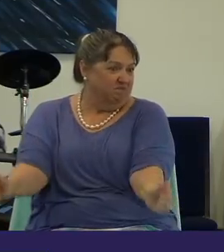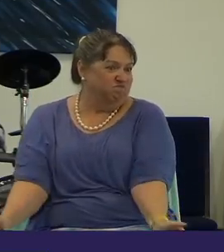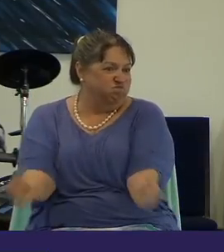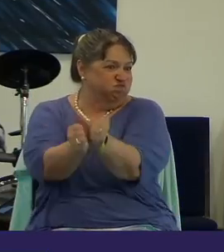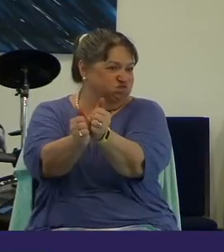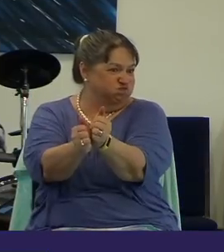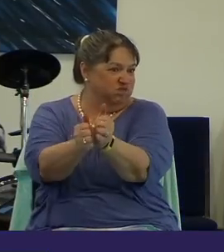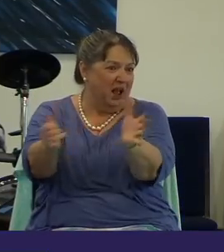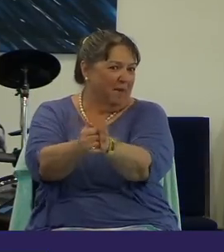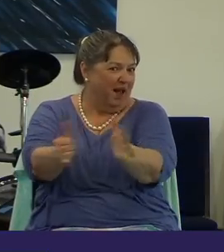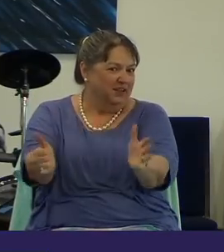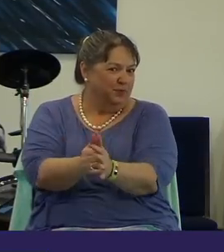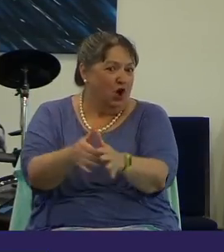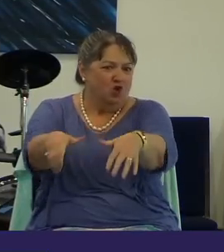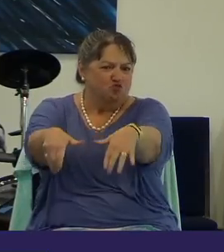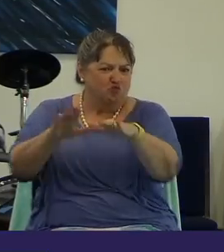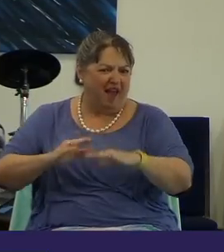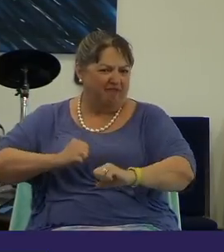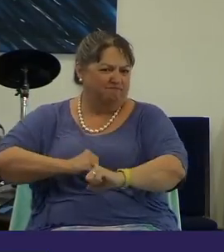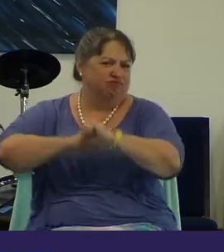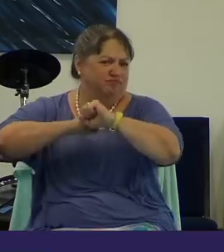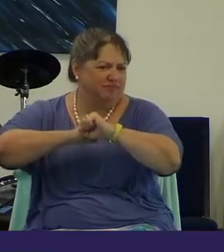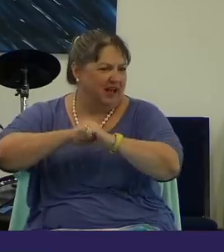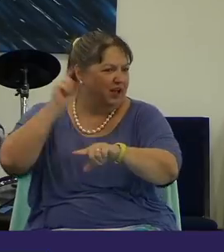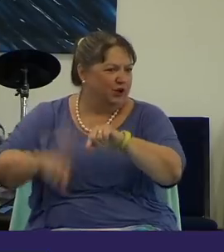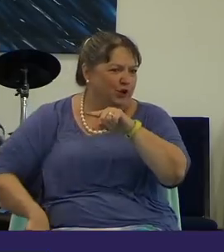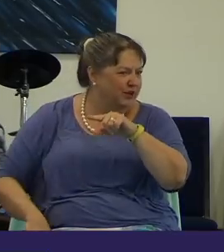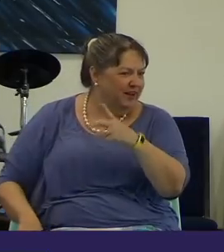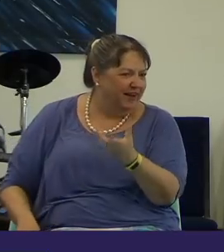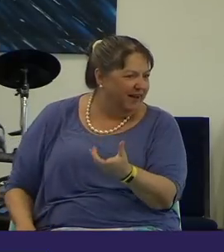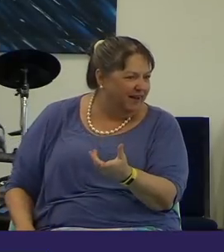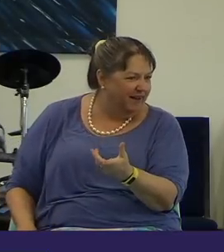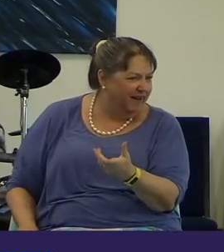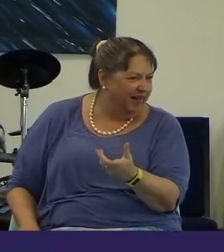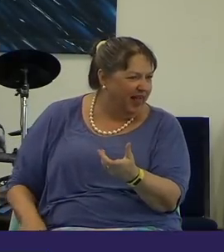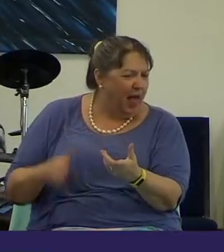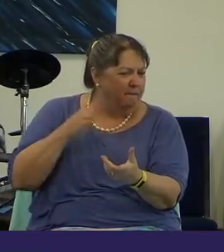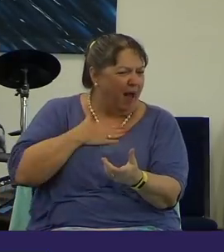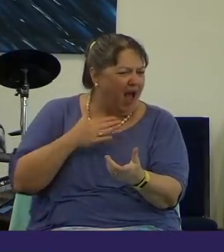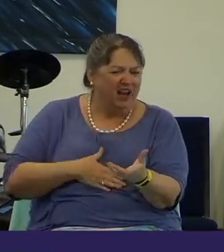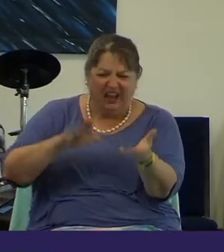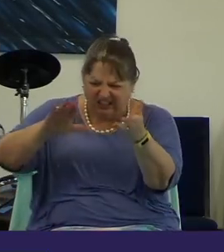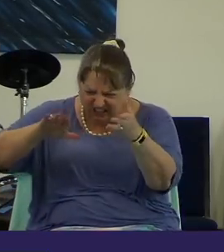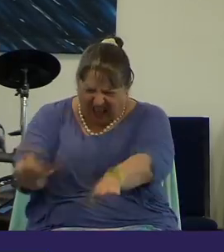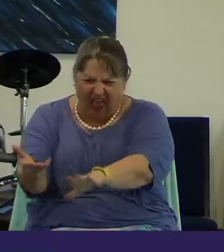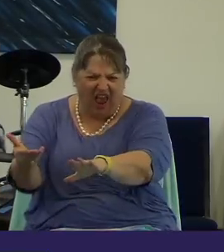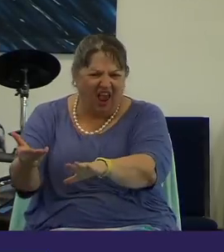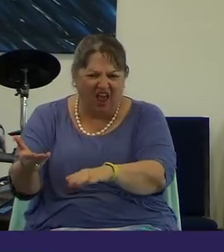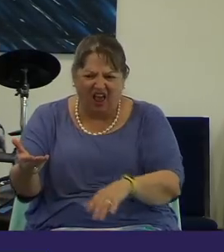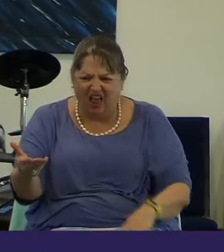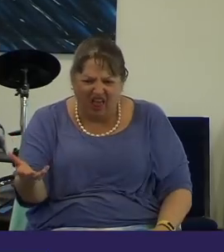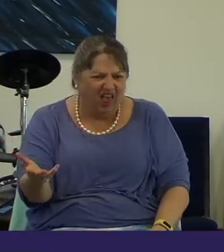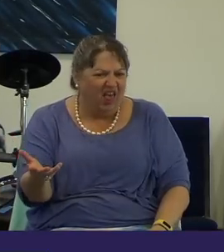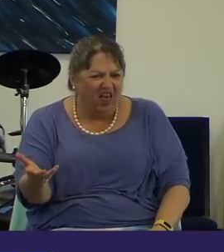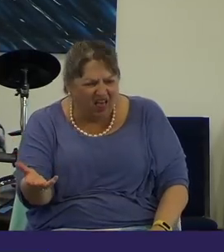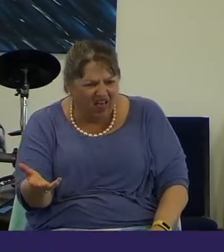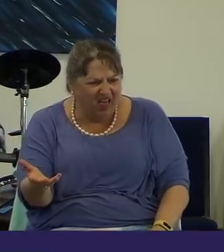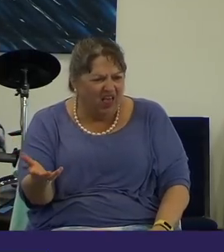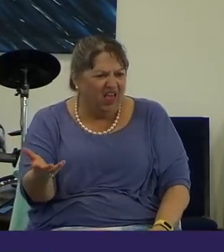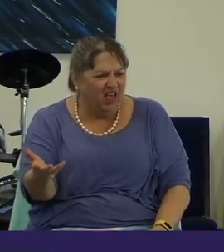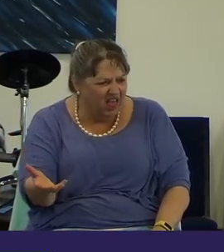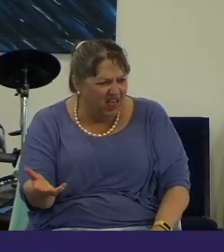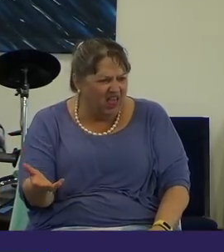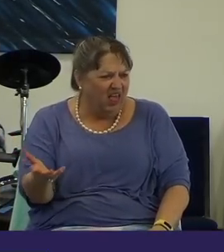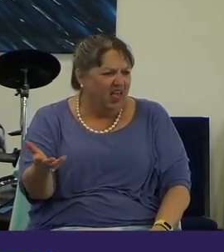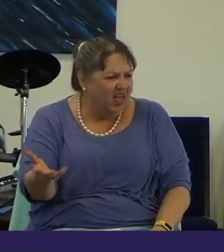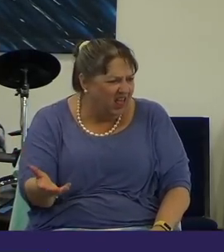The grave could not keep him. The lifelessness of his Jesus at that moment could not overtake him and consume him.